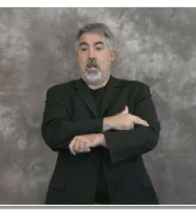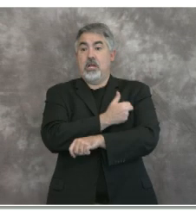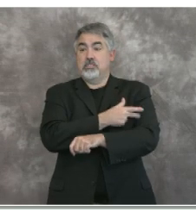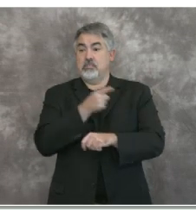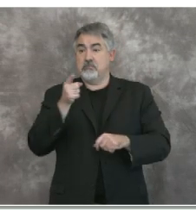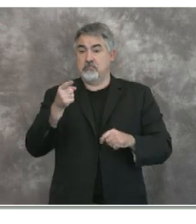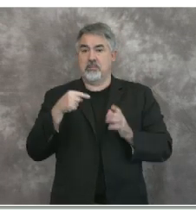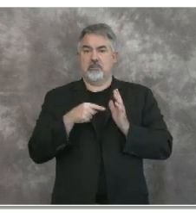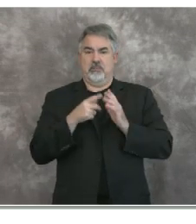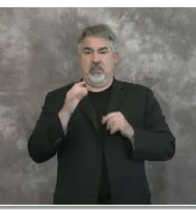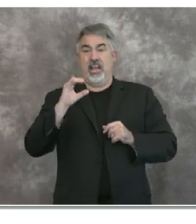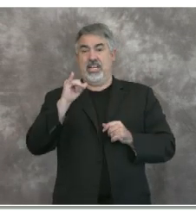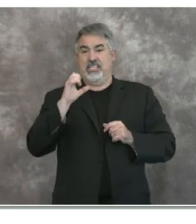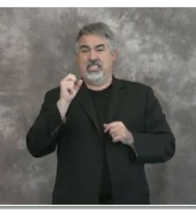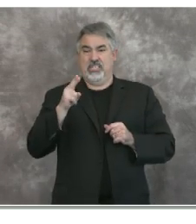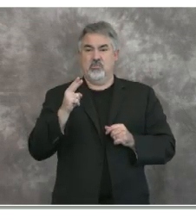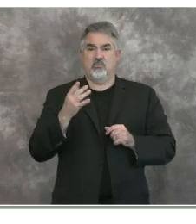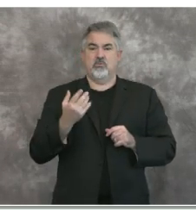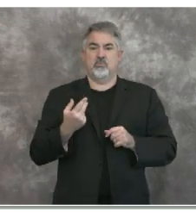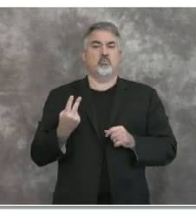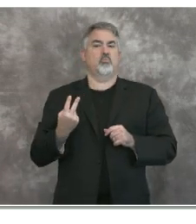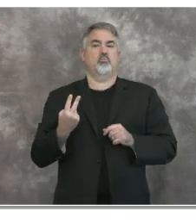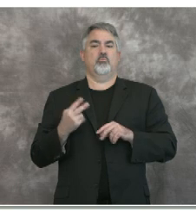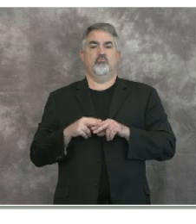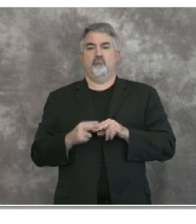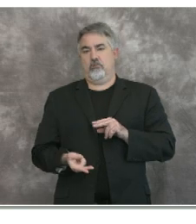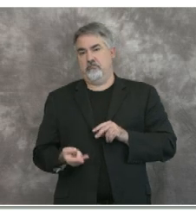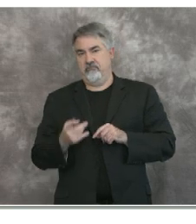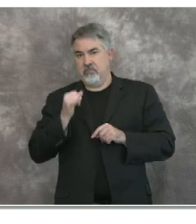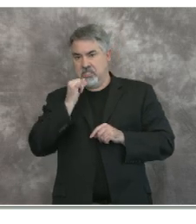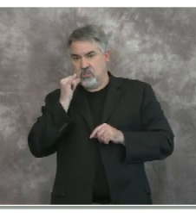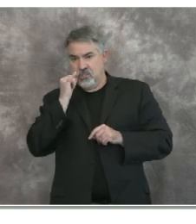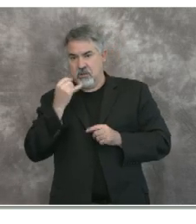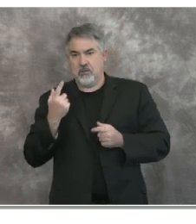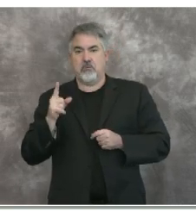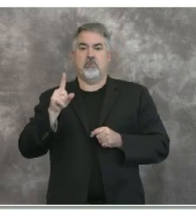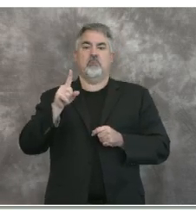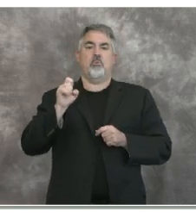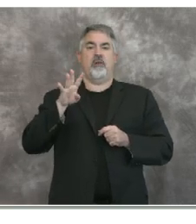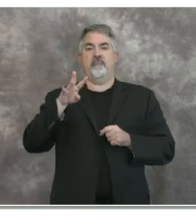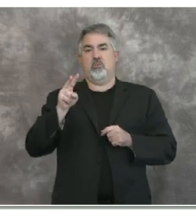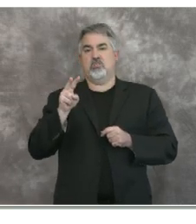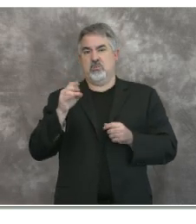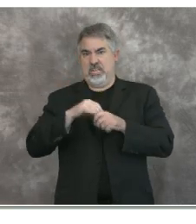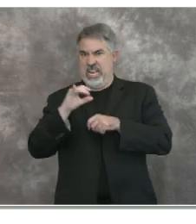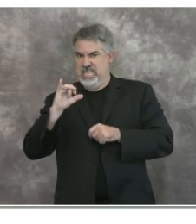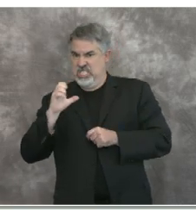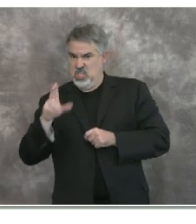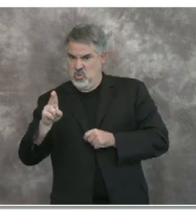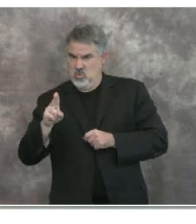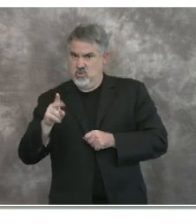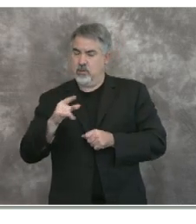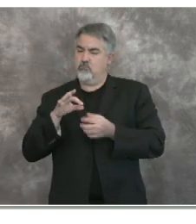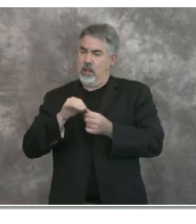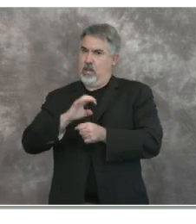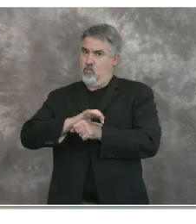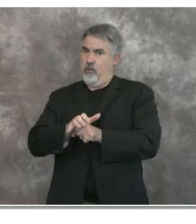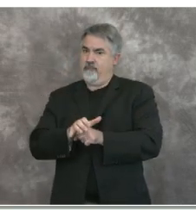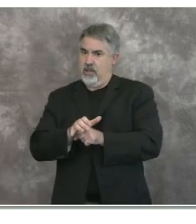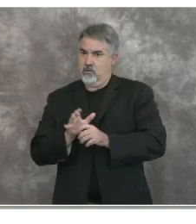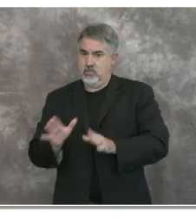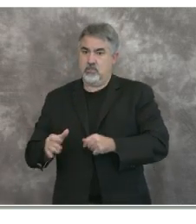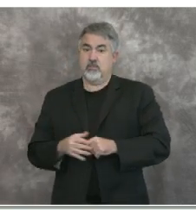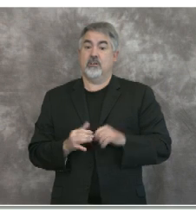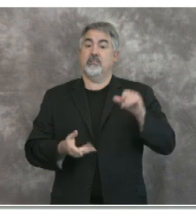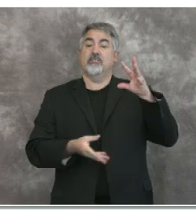down 2 from yesterday, holding steady there at 142. Total COVID-related hospitalizations are at